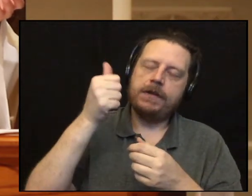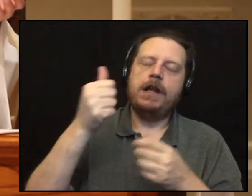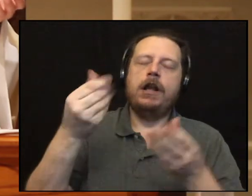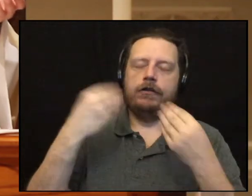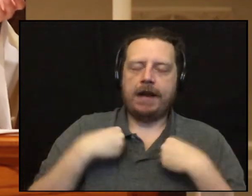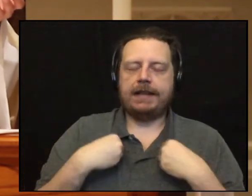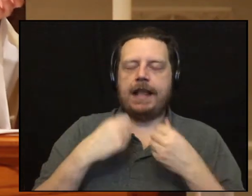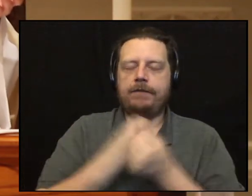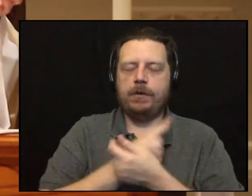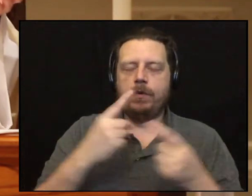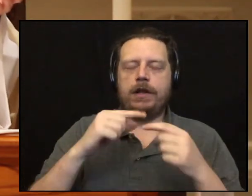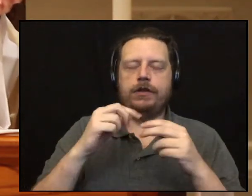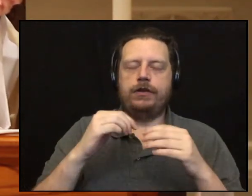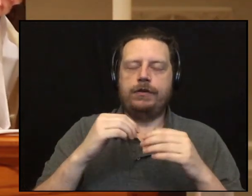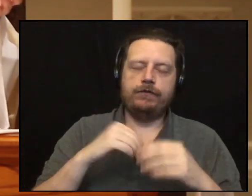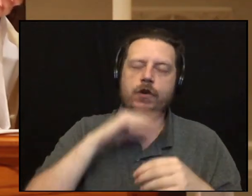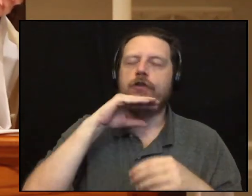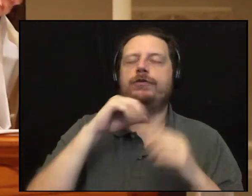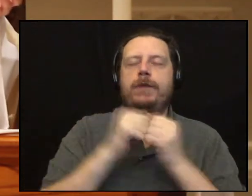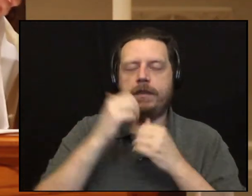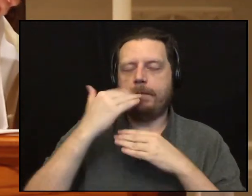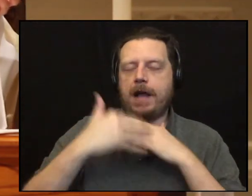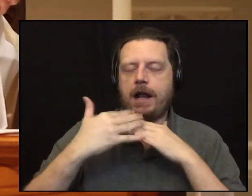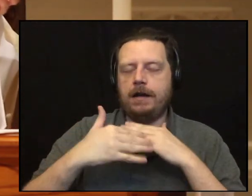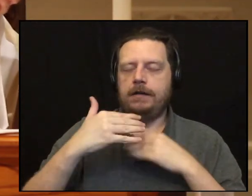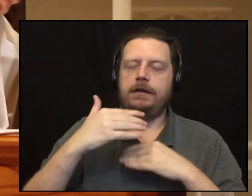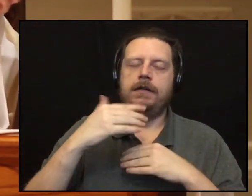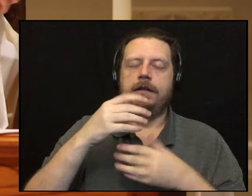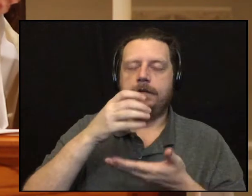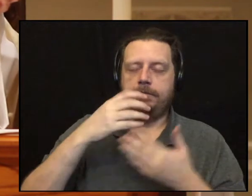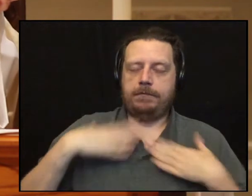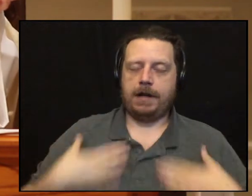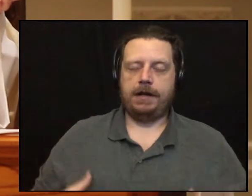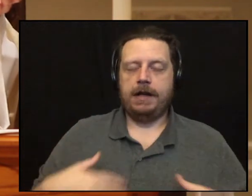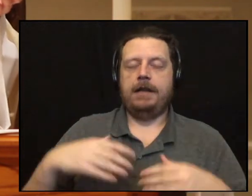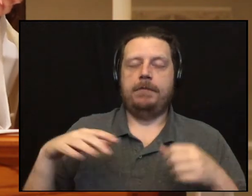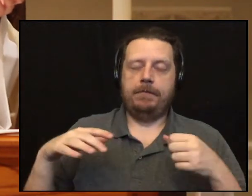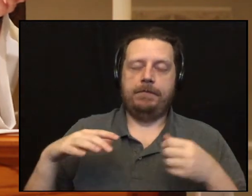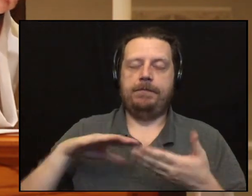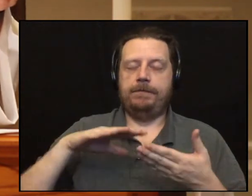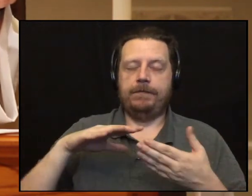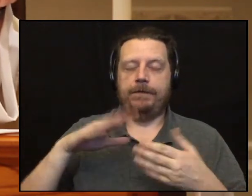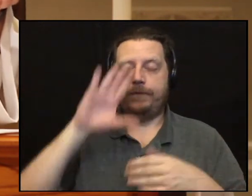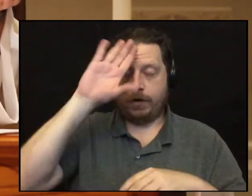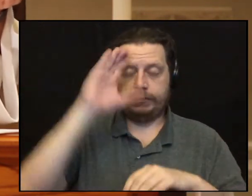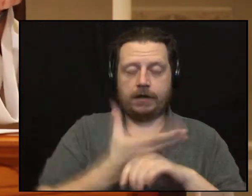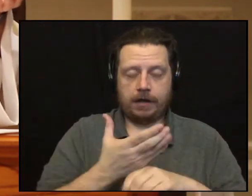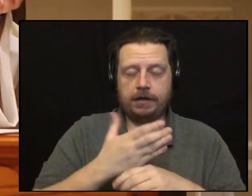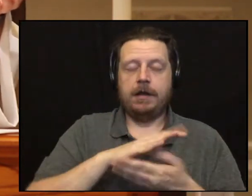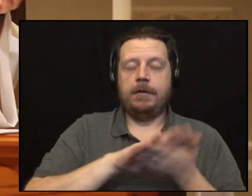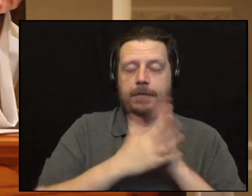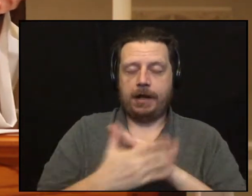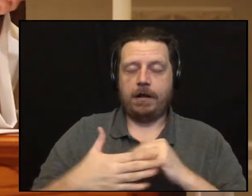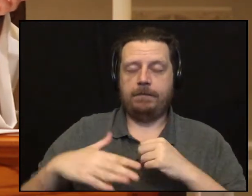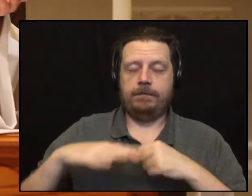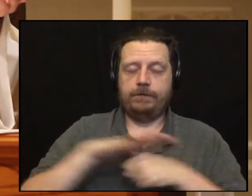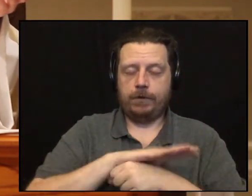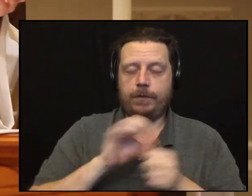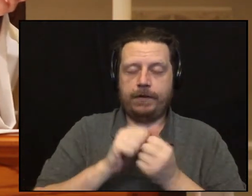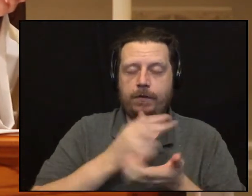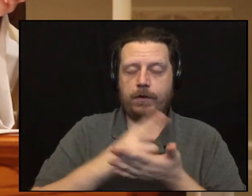of your Son and filled with his Holy Spirit may become one body, one spirit in Christ.